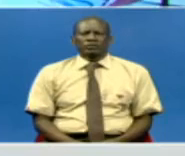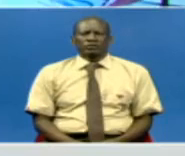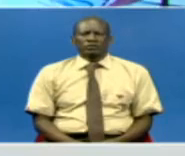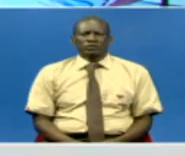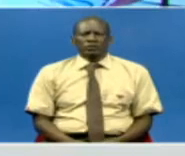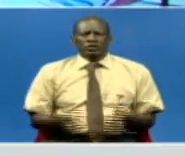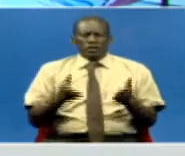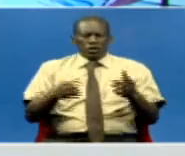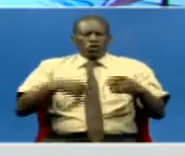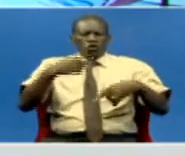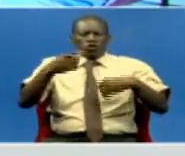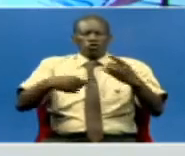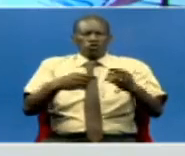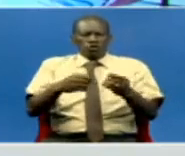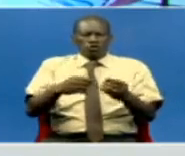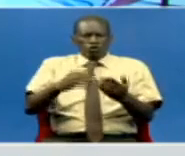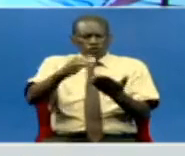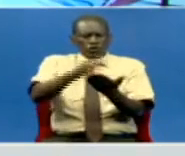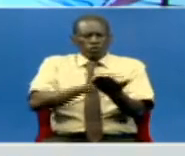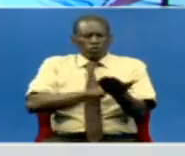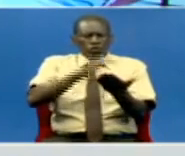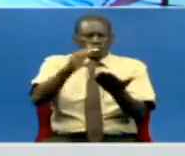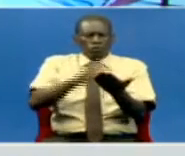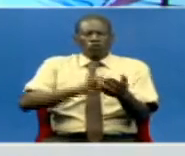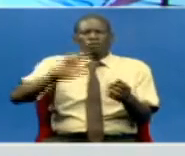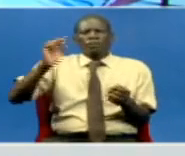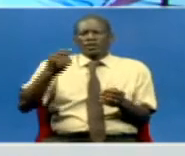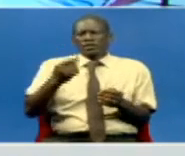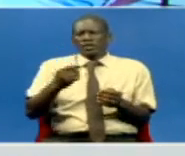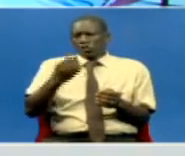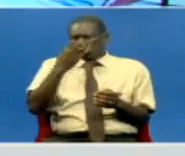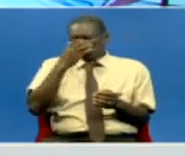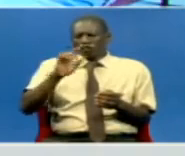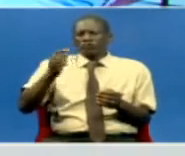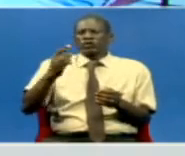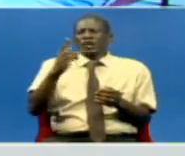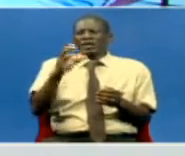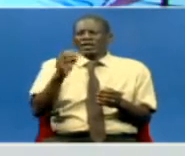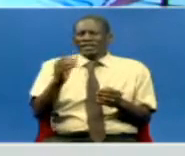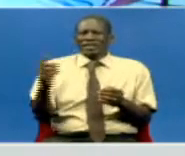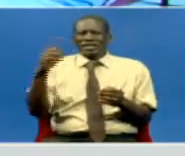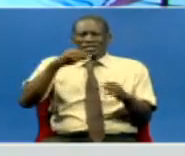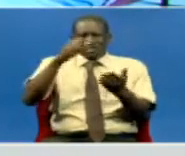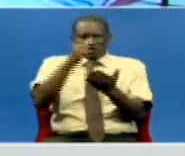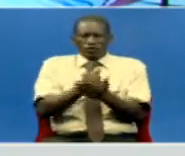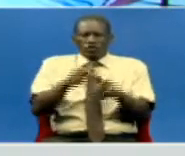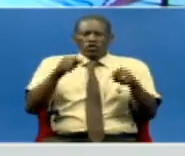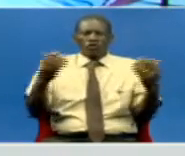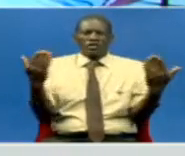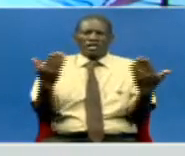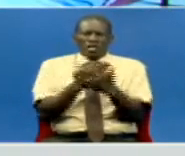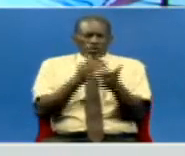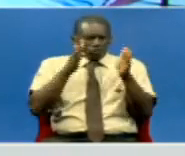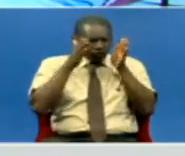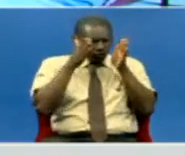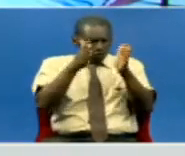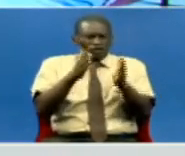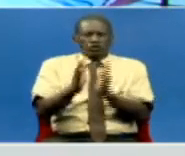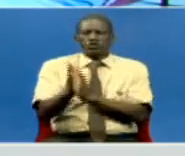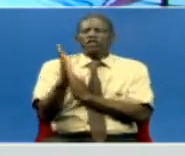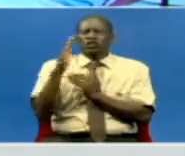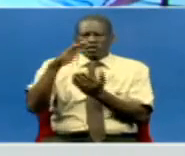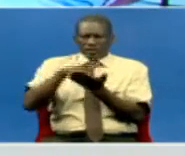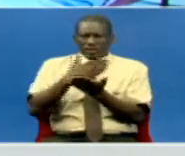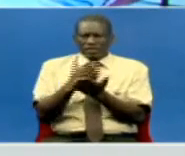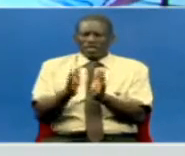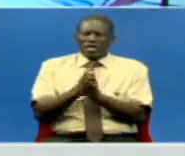And in our continued series of reports on President Ruto's first 100 days in office, tonight we turn our attention to the security sector